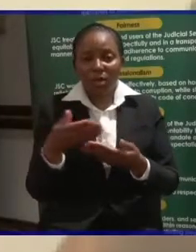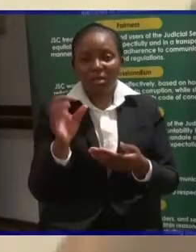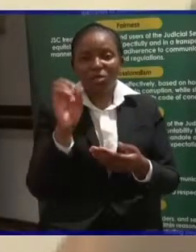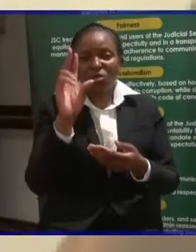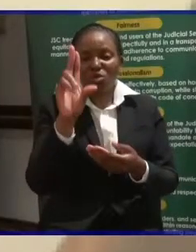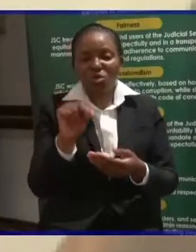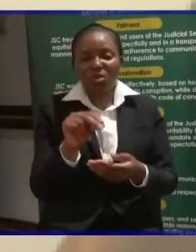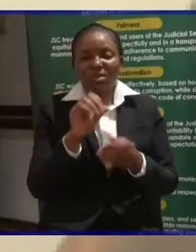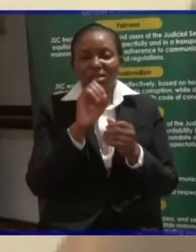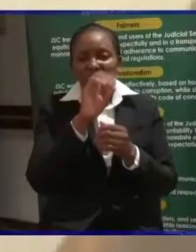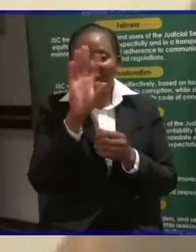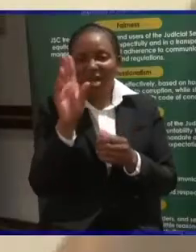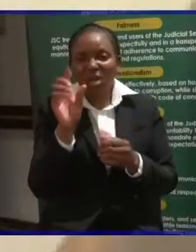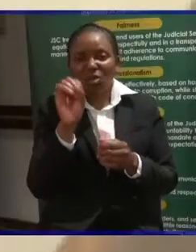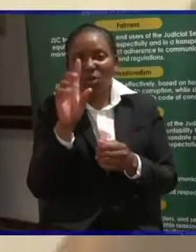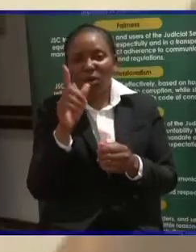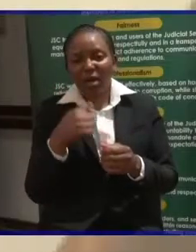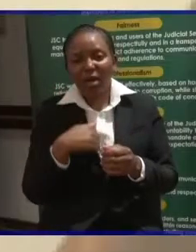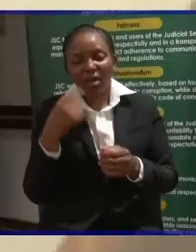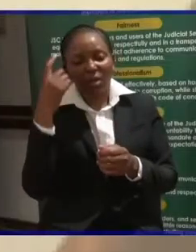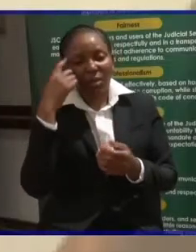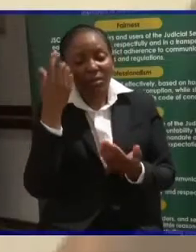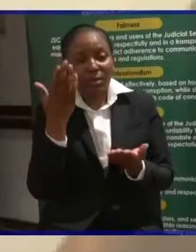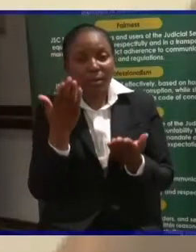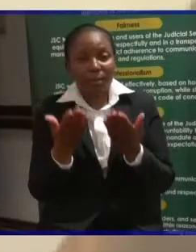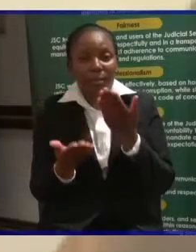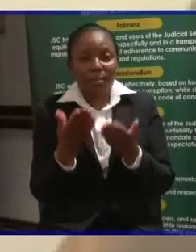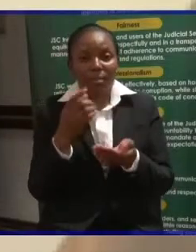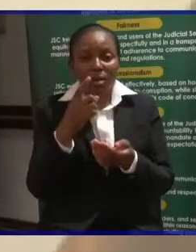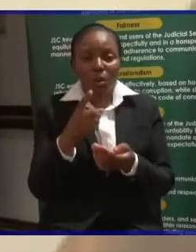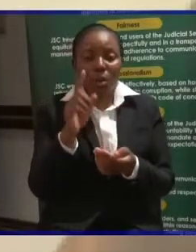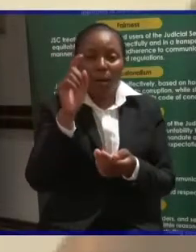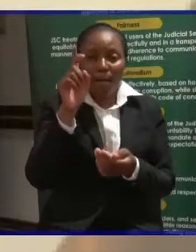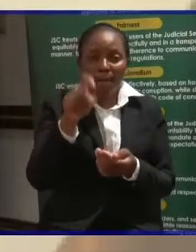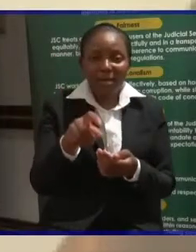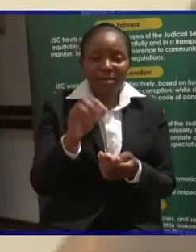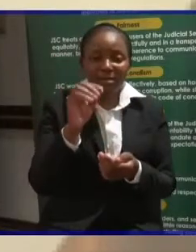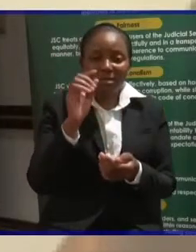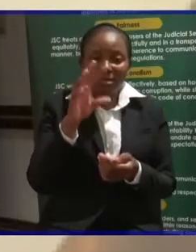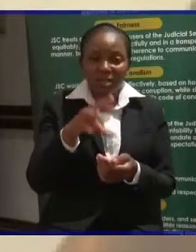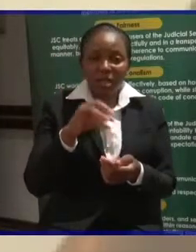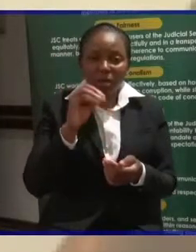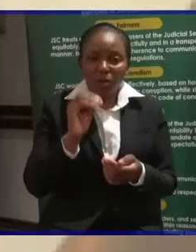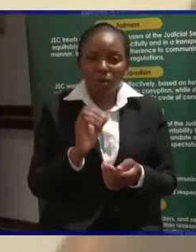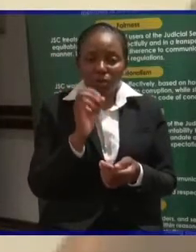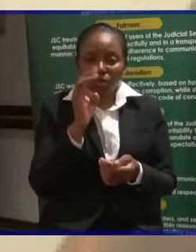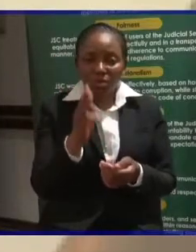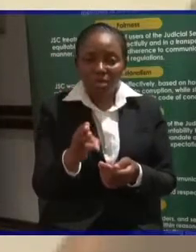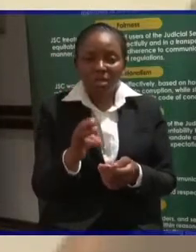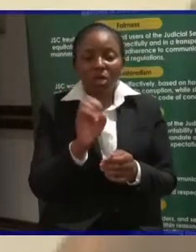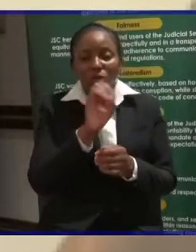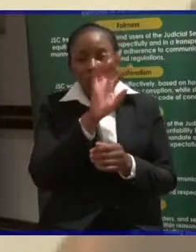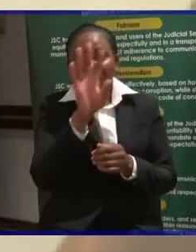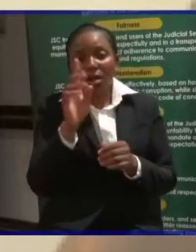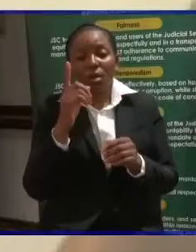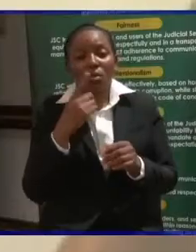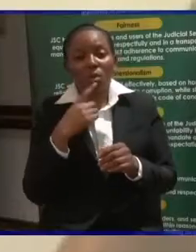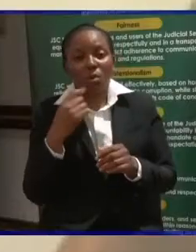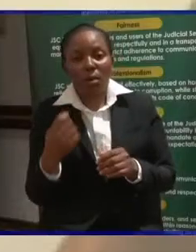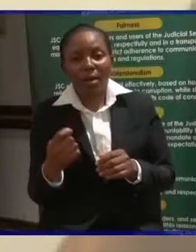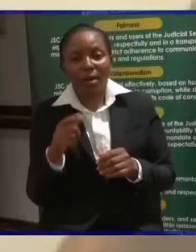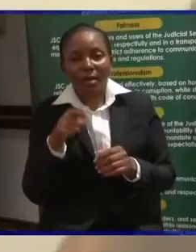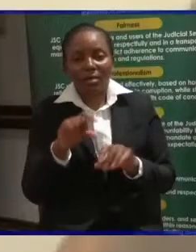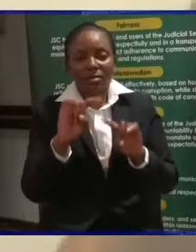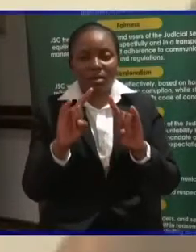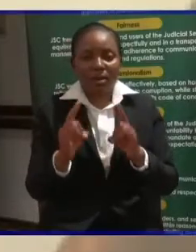explanation. So I thought perhaps you should take the opportunity just to clarify why that